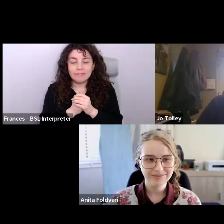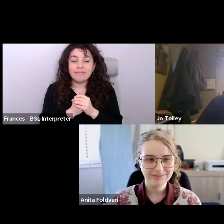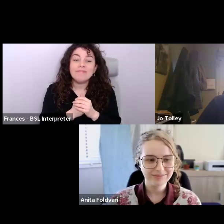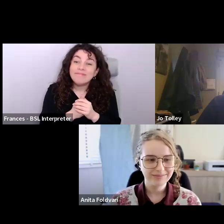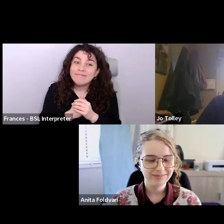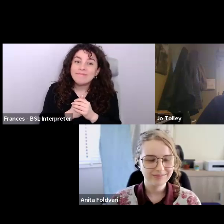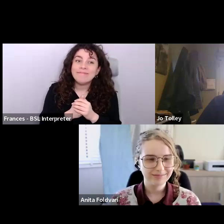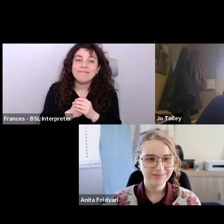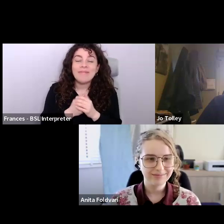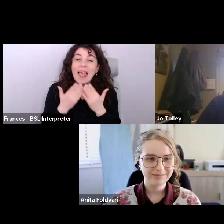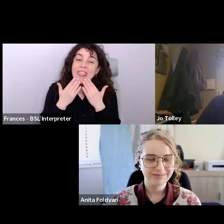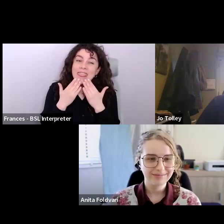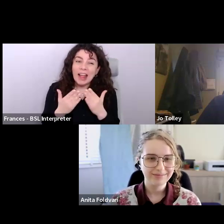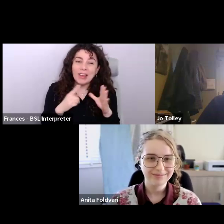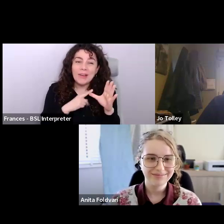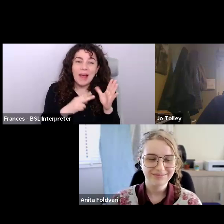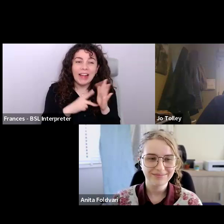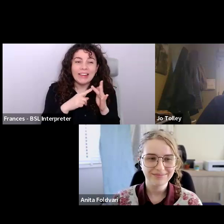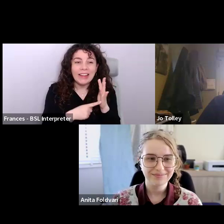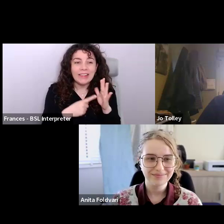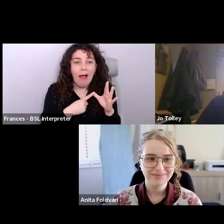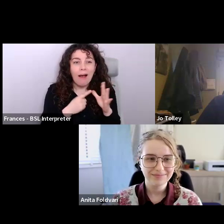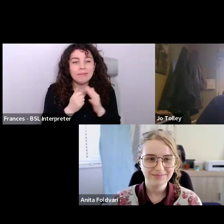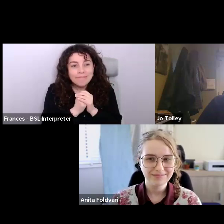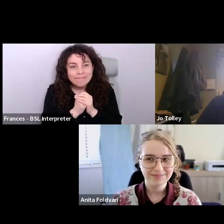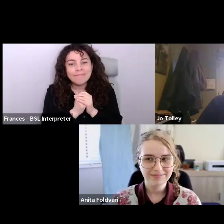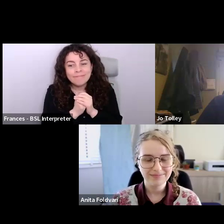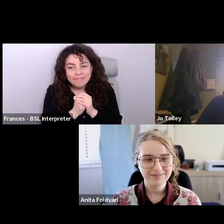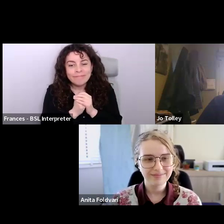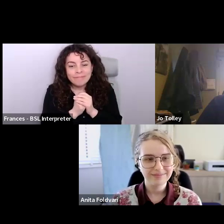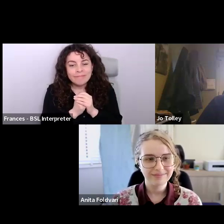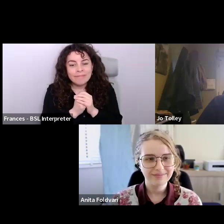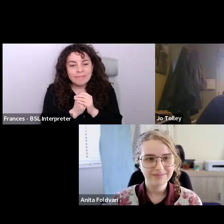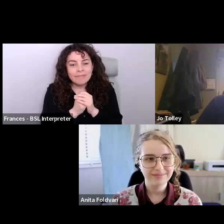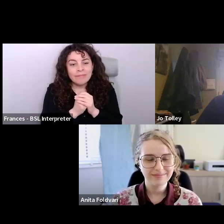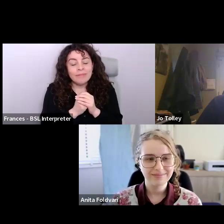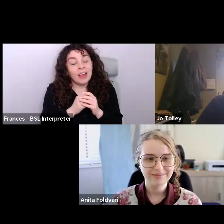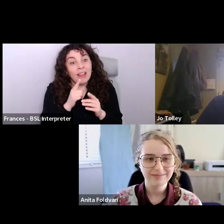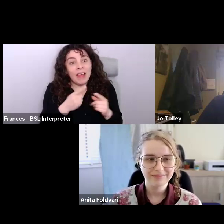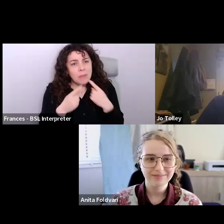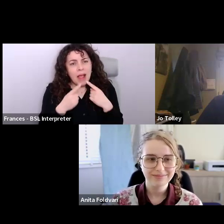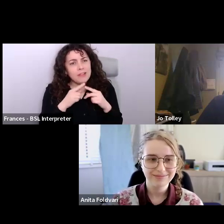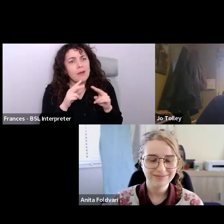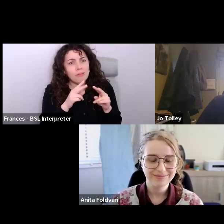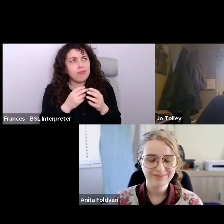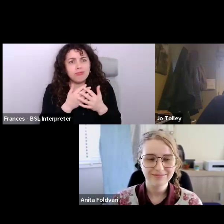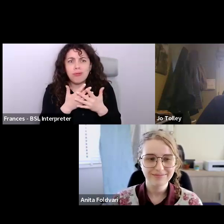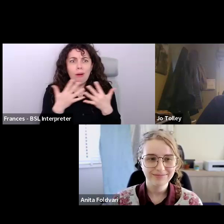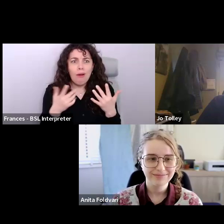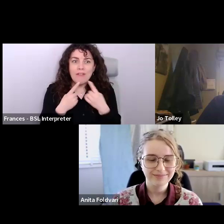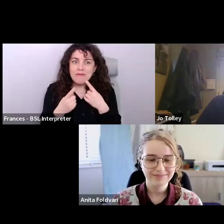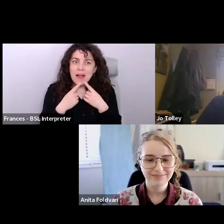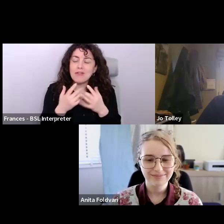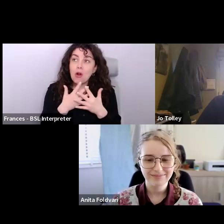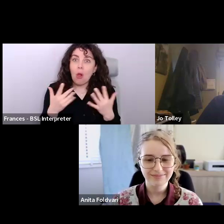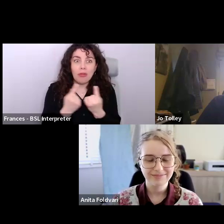Thank you so much, Anita. Thank you. That was really, really insightful and helpful, and loads of practical